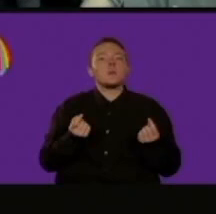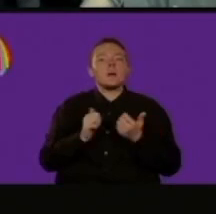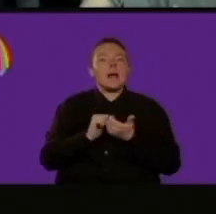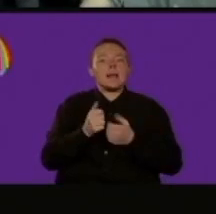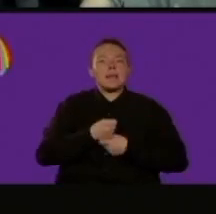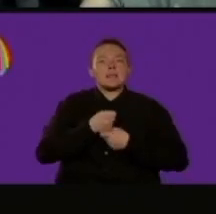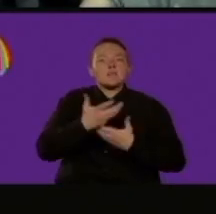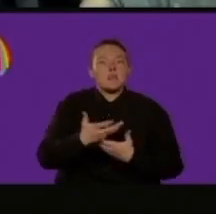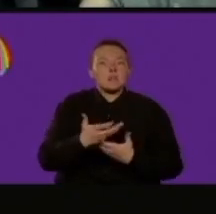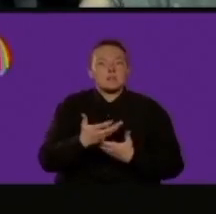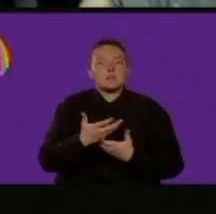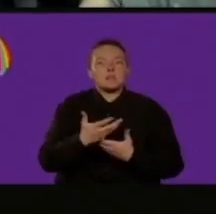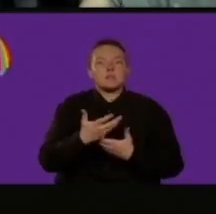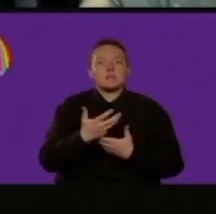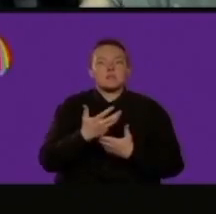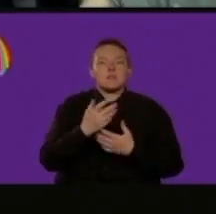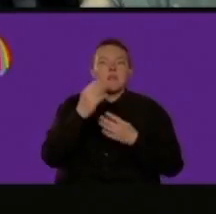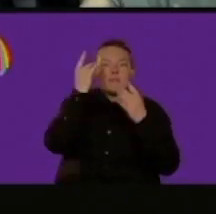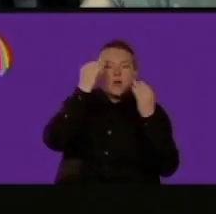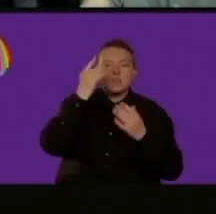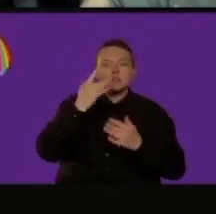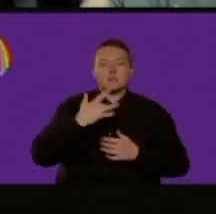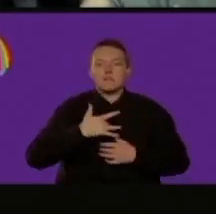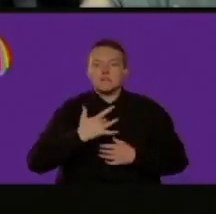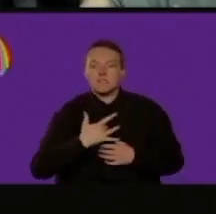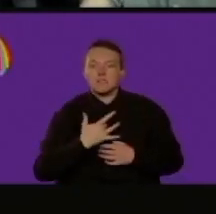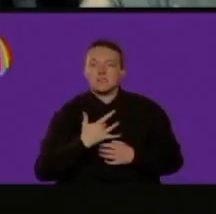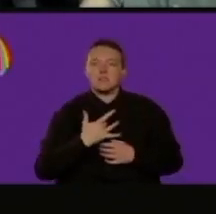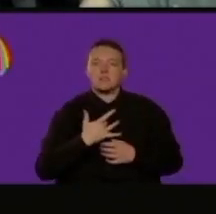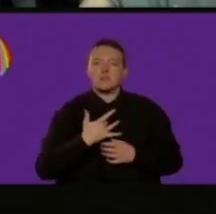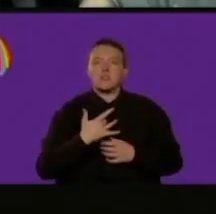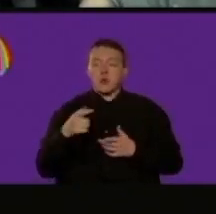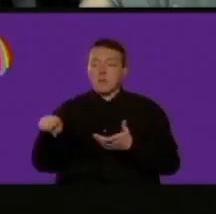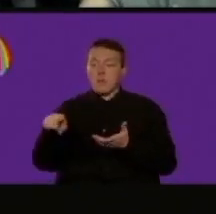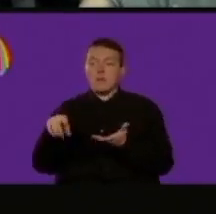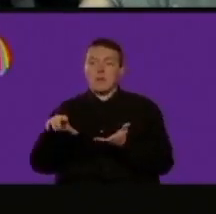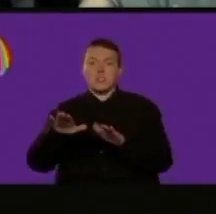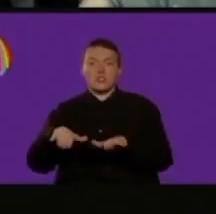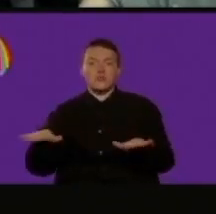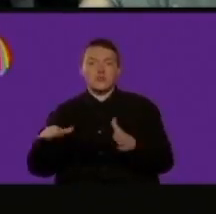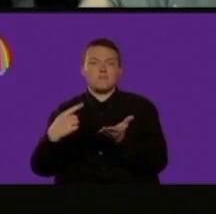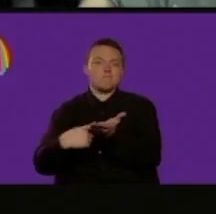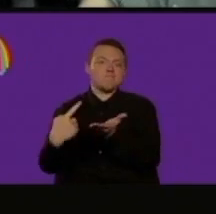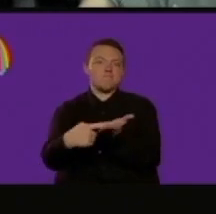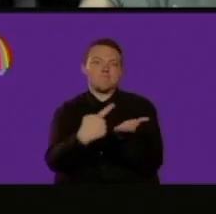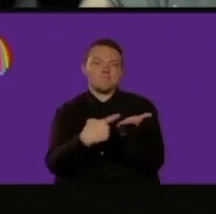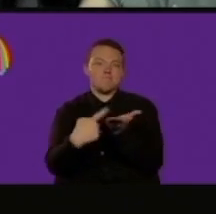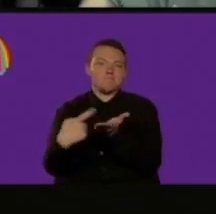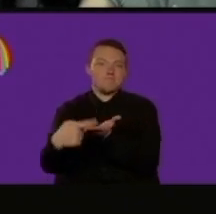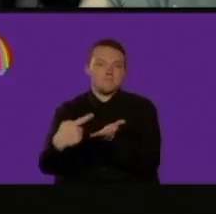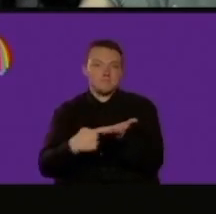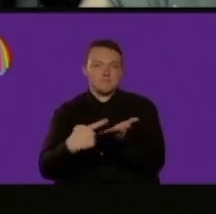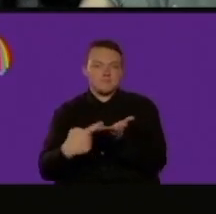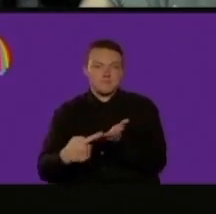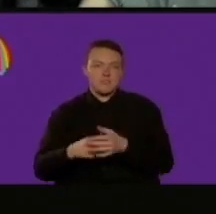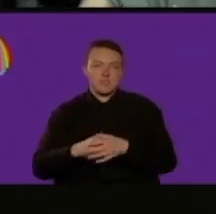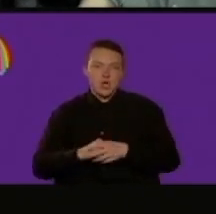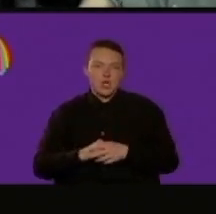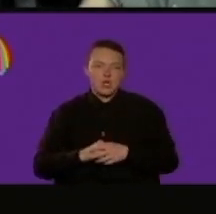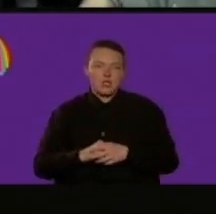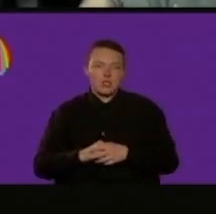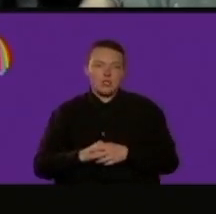So I think this is a very good idea. And then I can see some questions